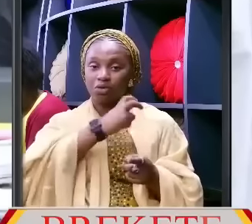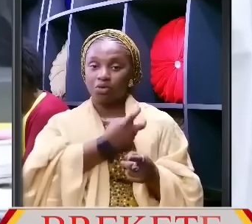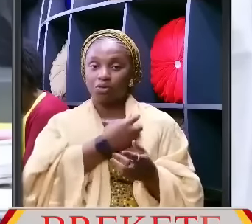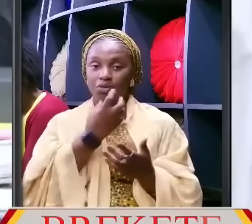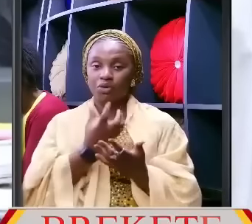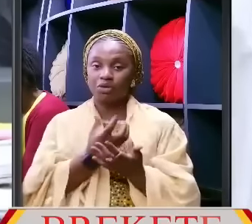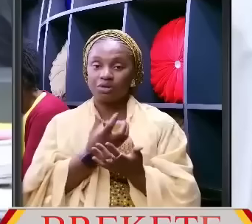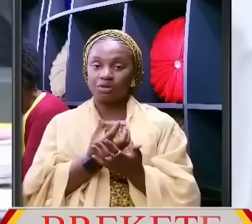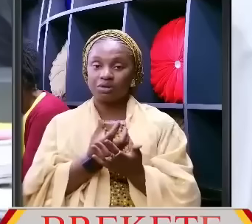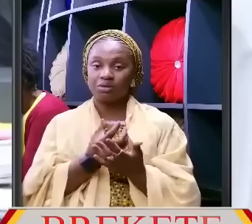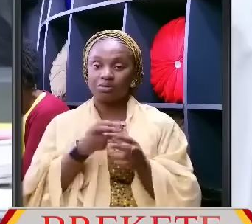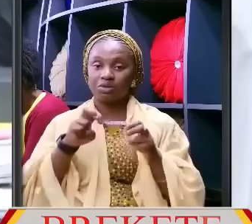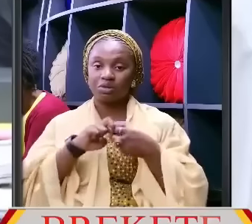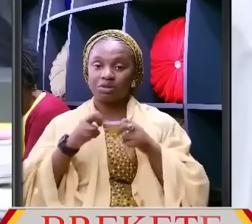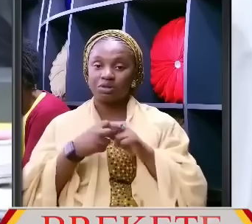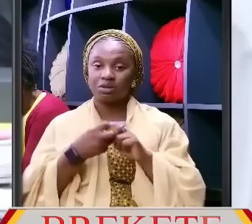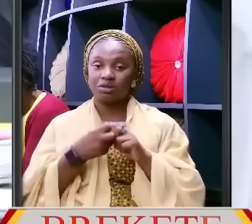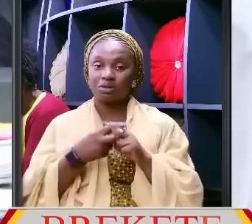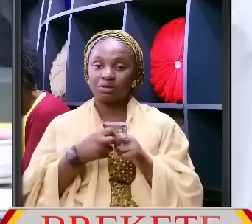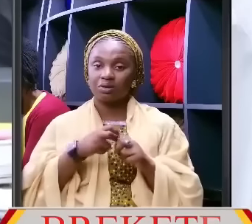You not rich to put mouth. I'm sorry, sir.